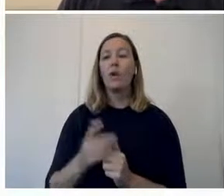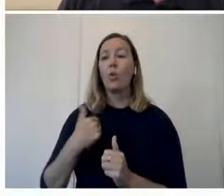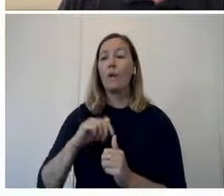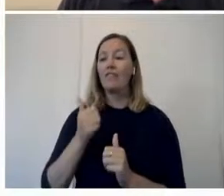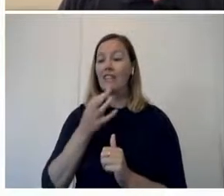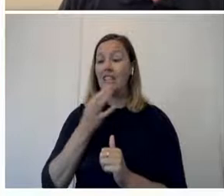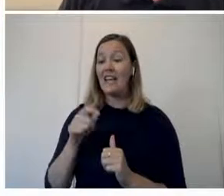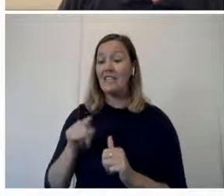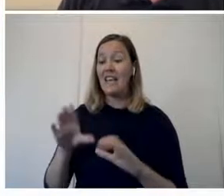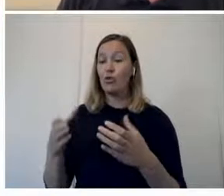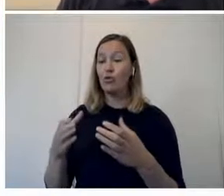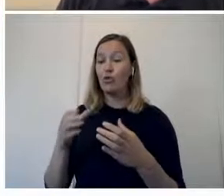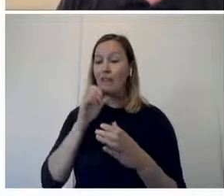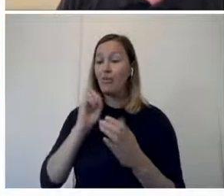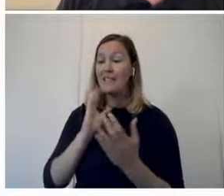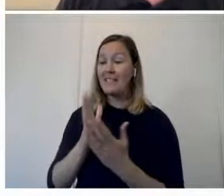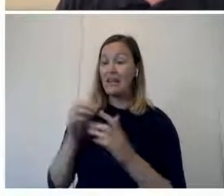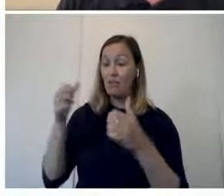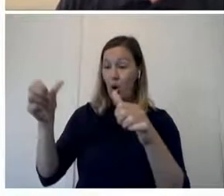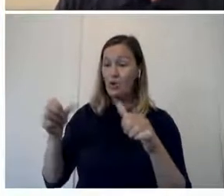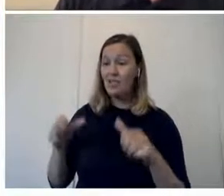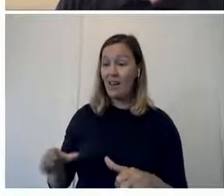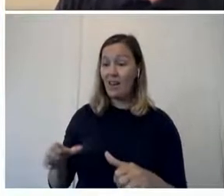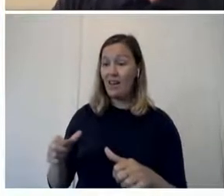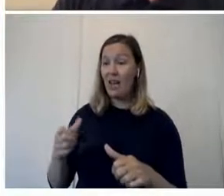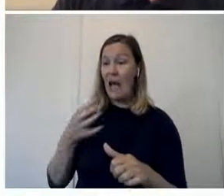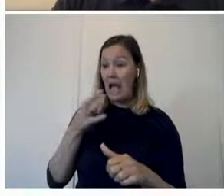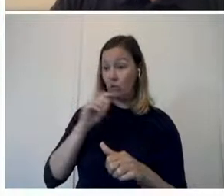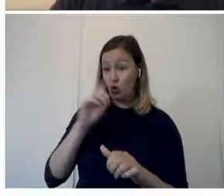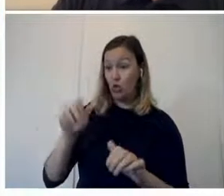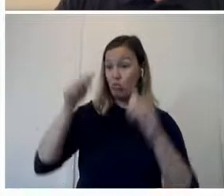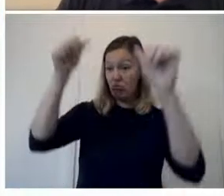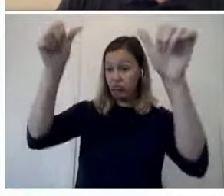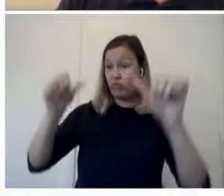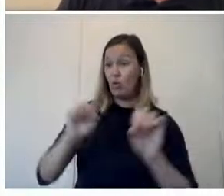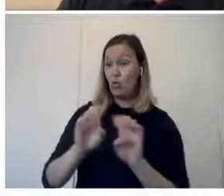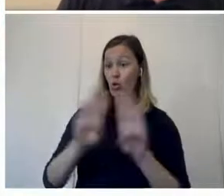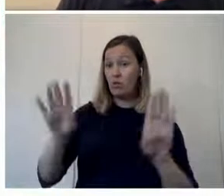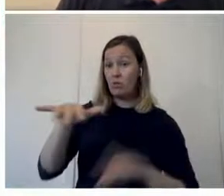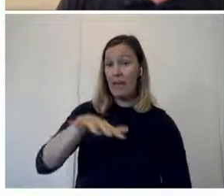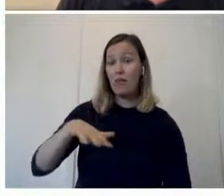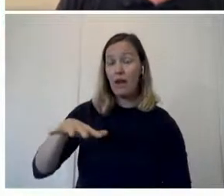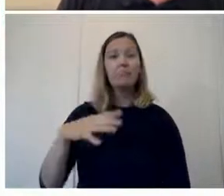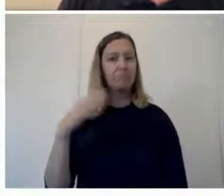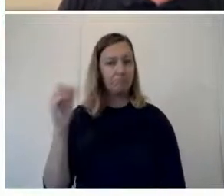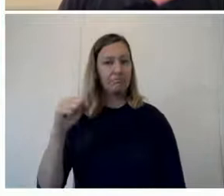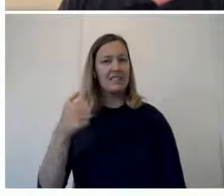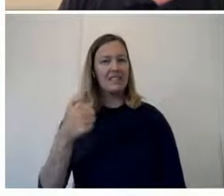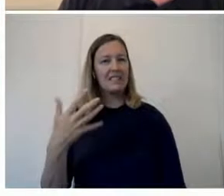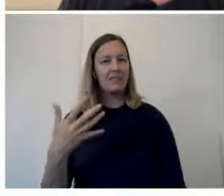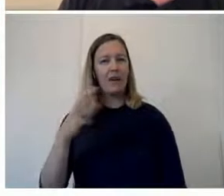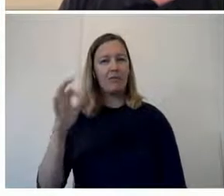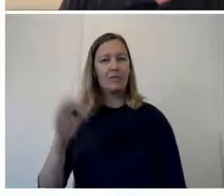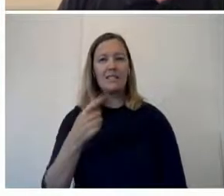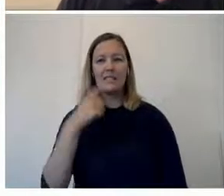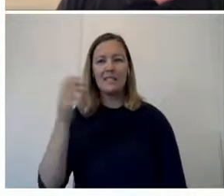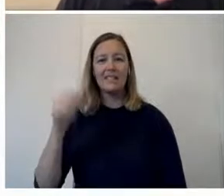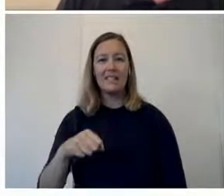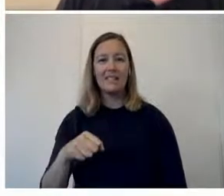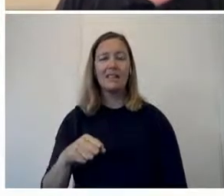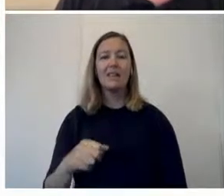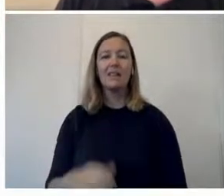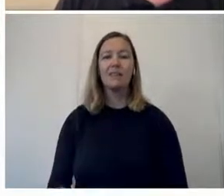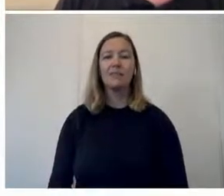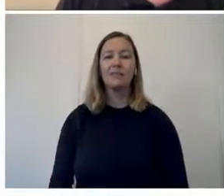area, and 65% of them said yes. And then few of them contacted us, several people different separately, and said,